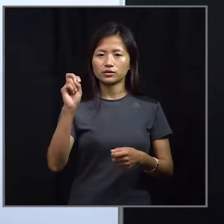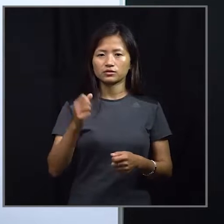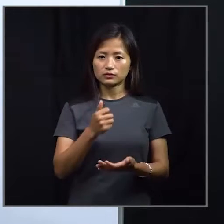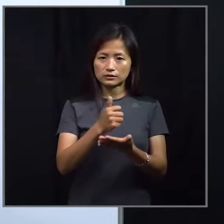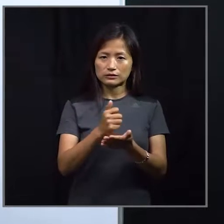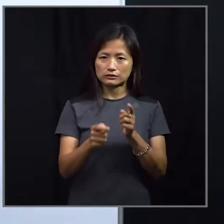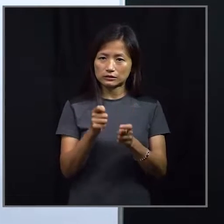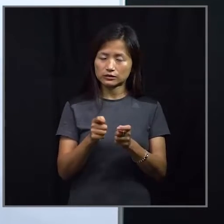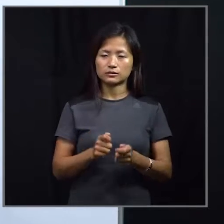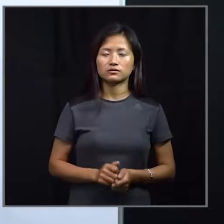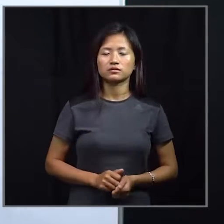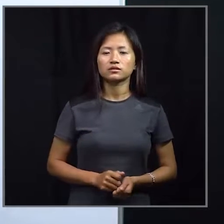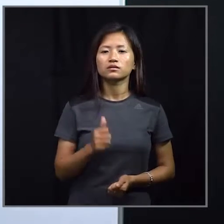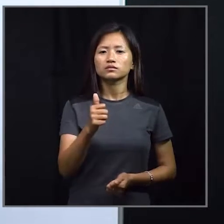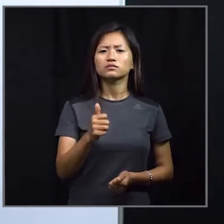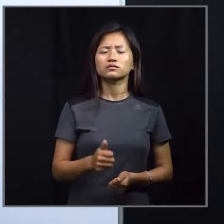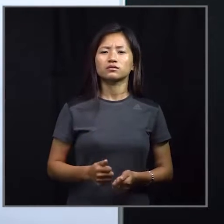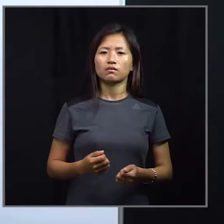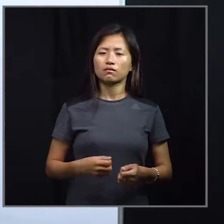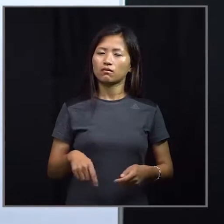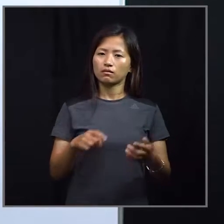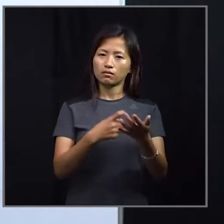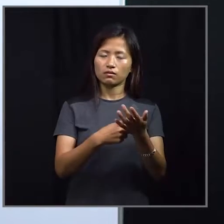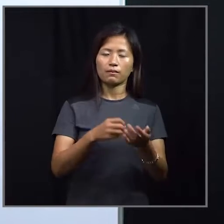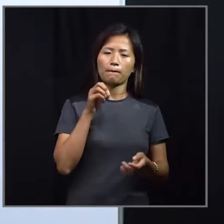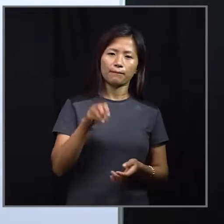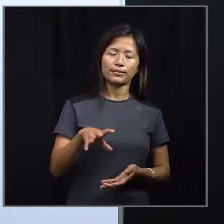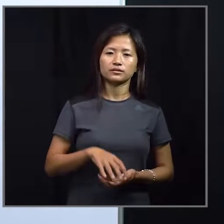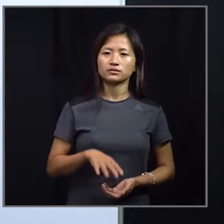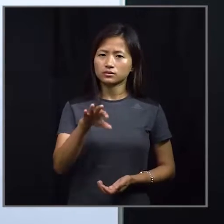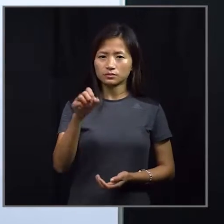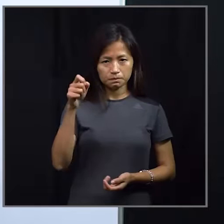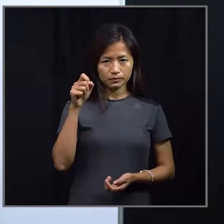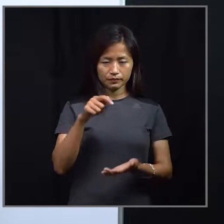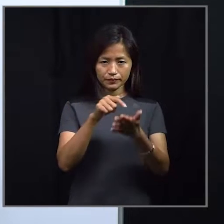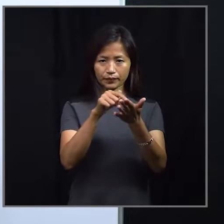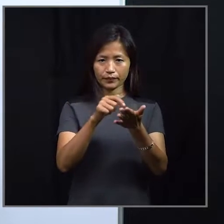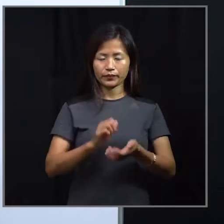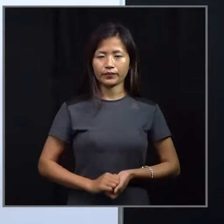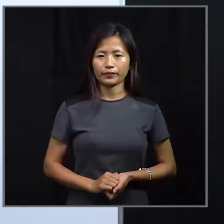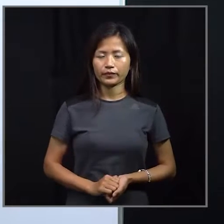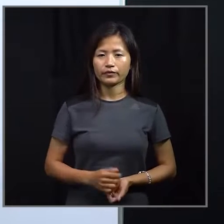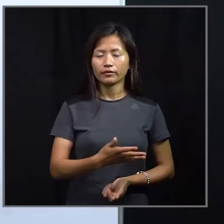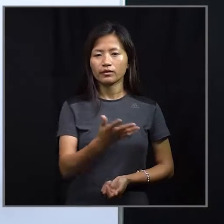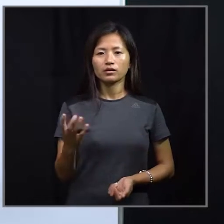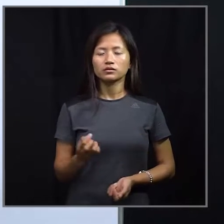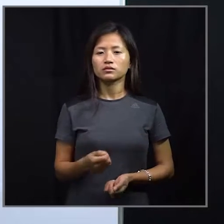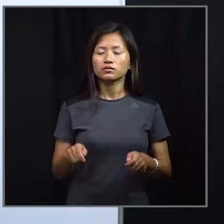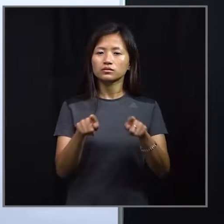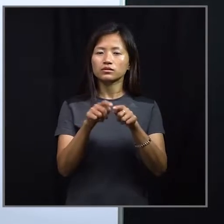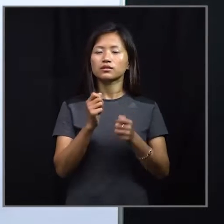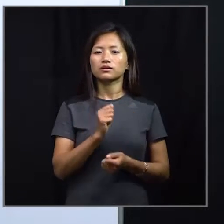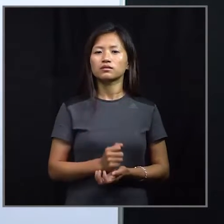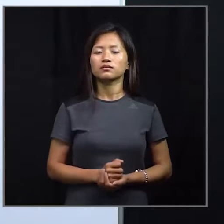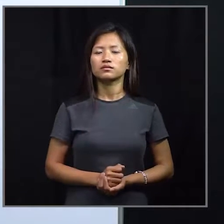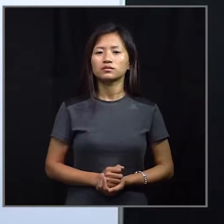the situation is good or bad. Getting the point or not? So there is also another economist by